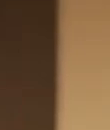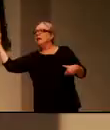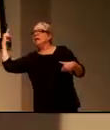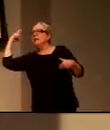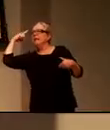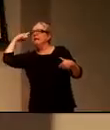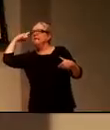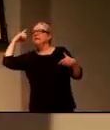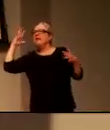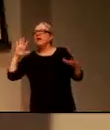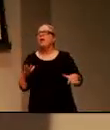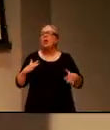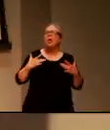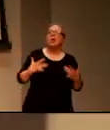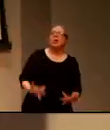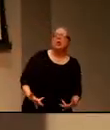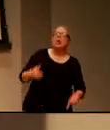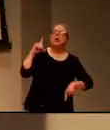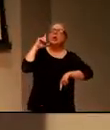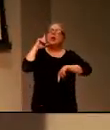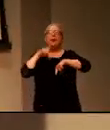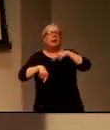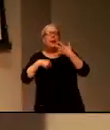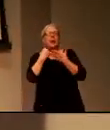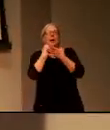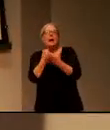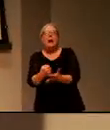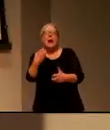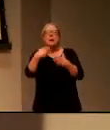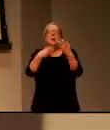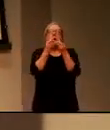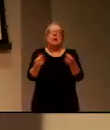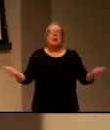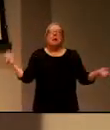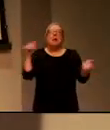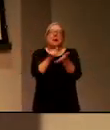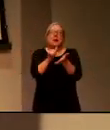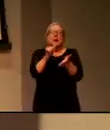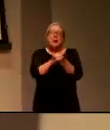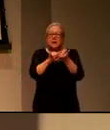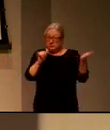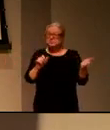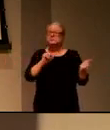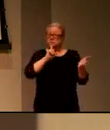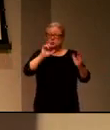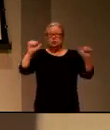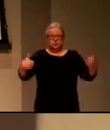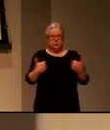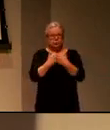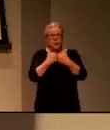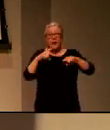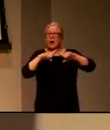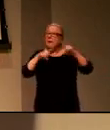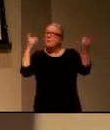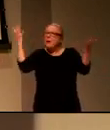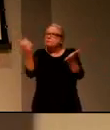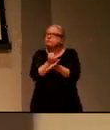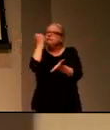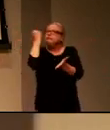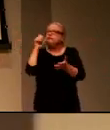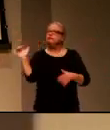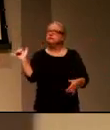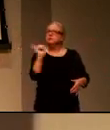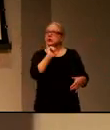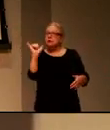not something we can tackle, because I see it not only it is a challenge, but it's an enormous opportunity, especially to